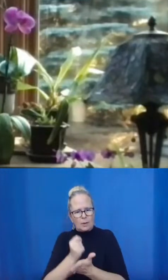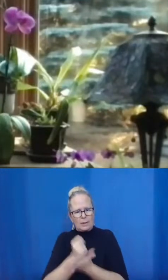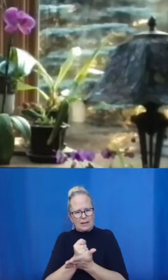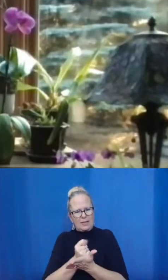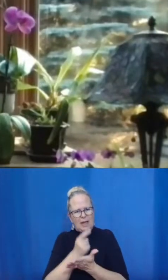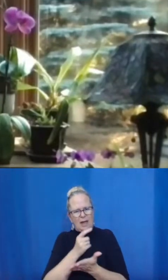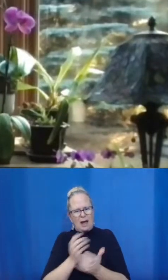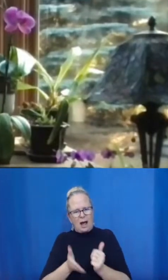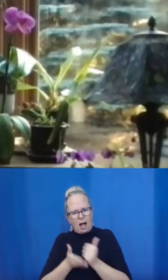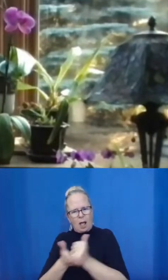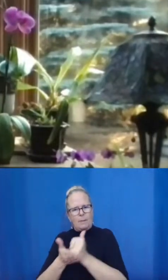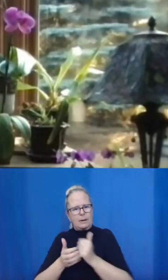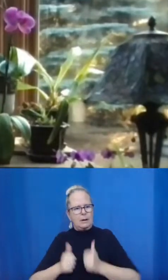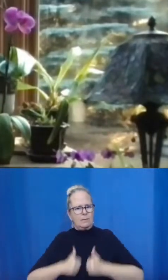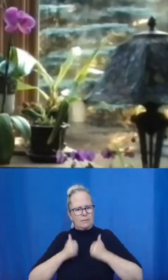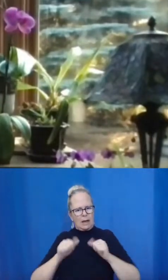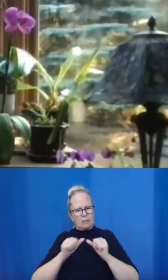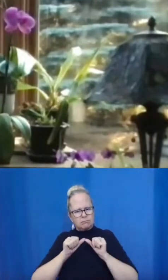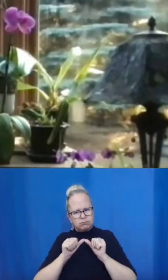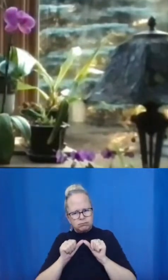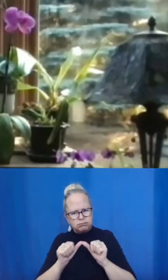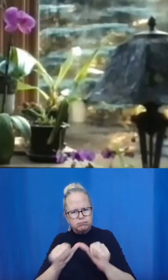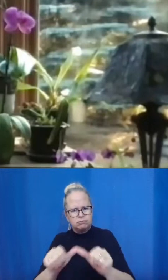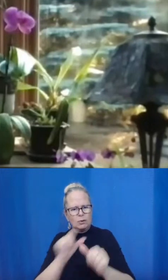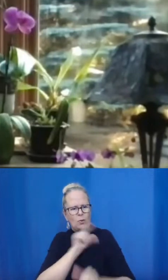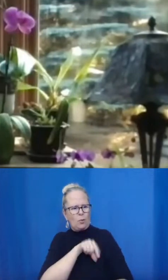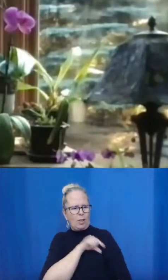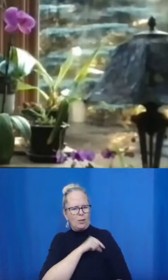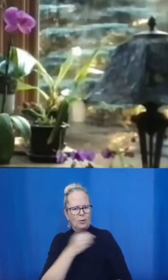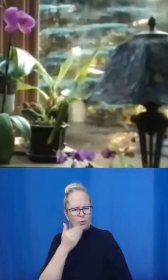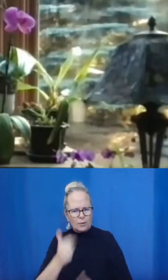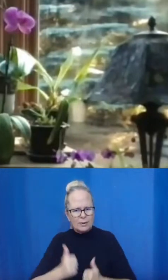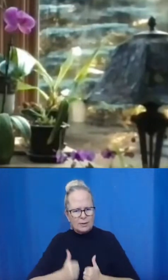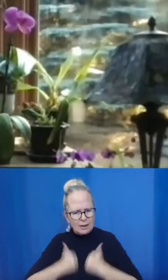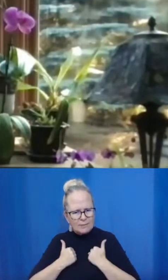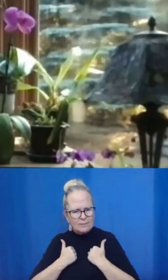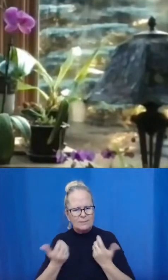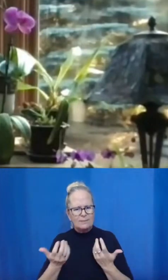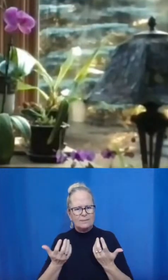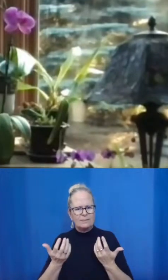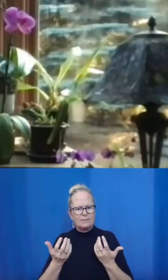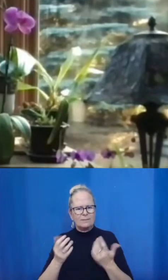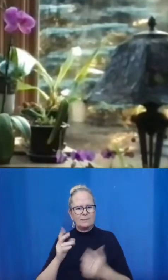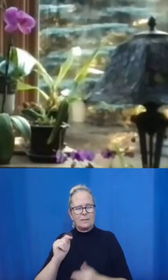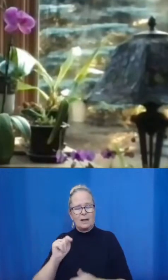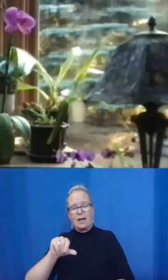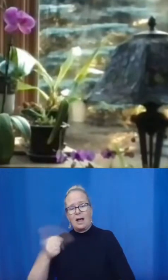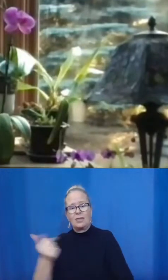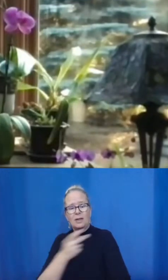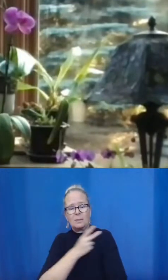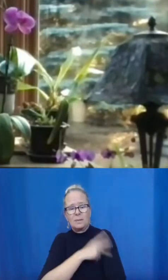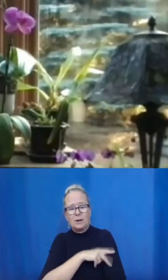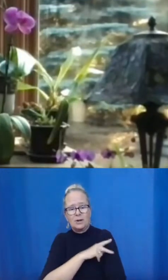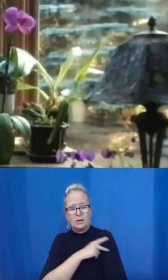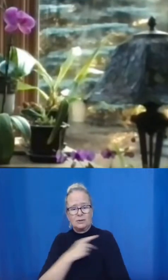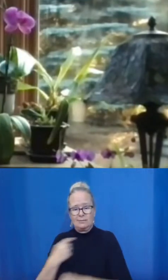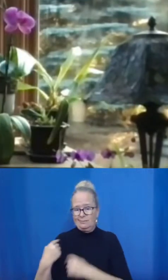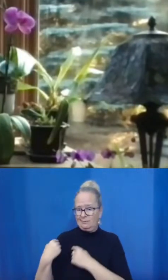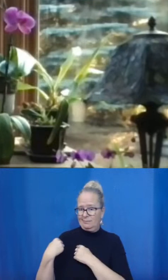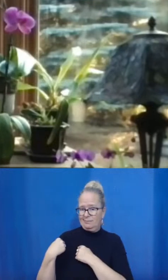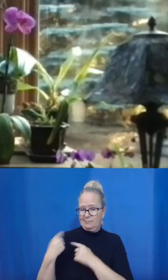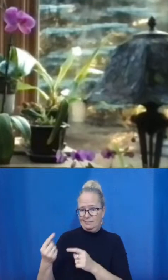living active lives, contributing to society, and so on, who are also placed at great risk for